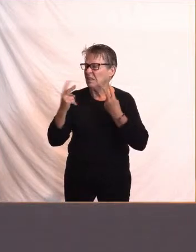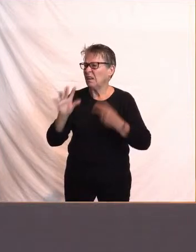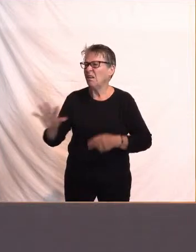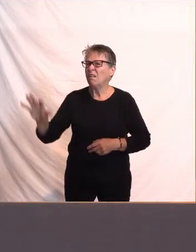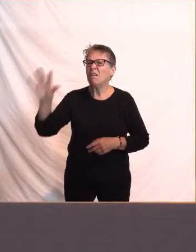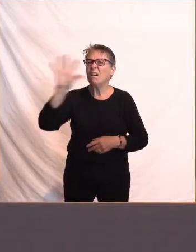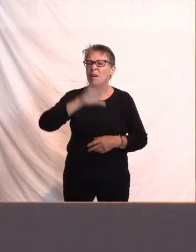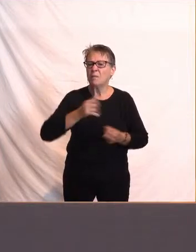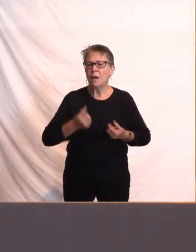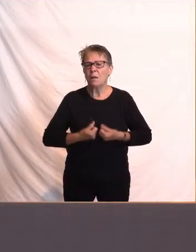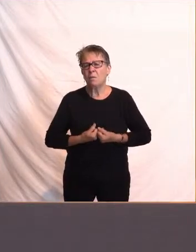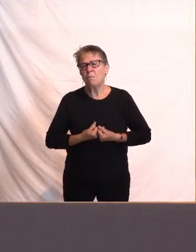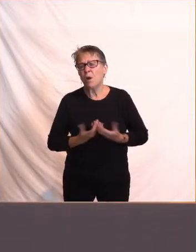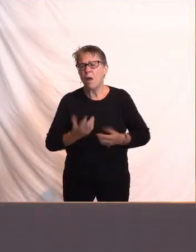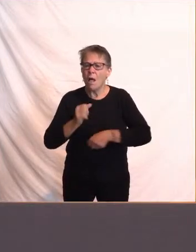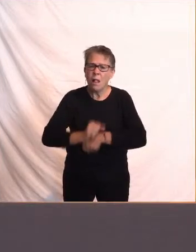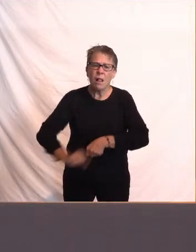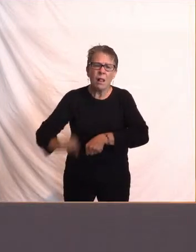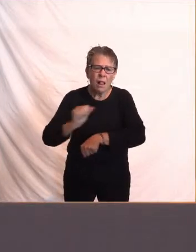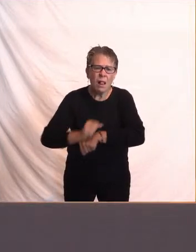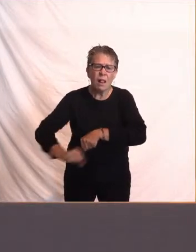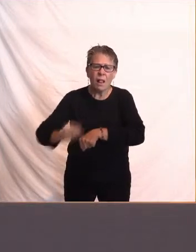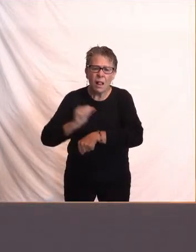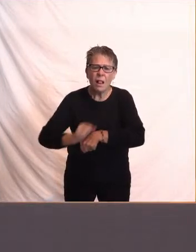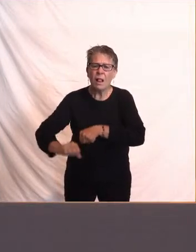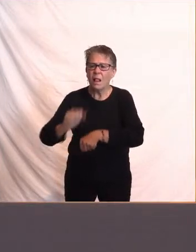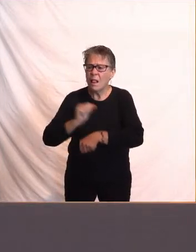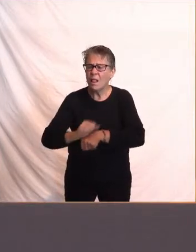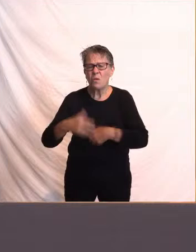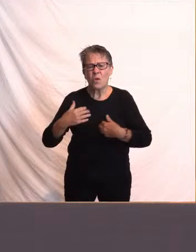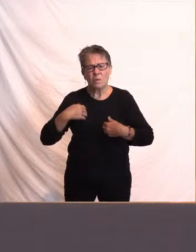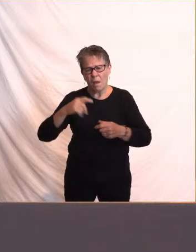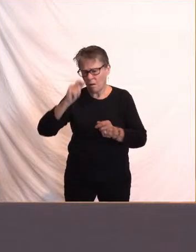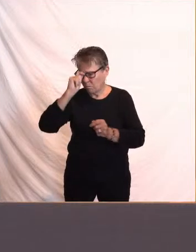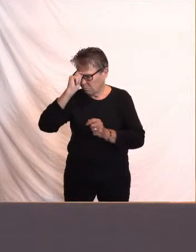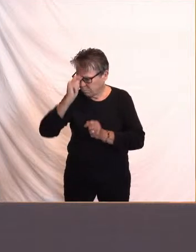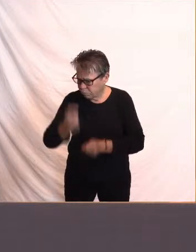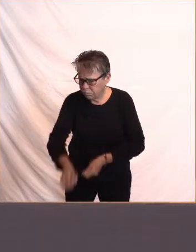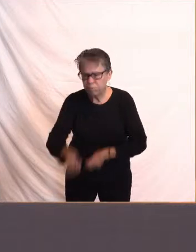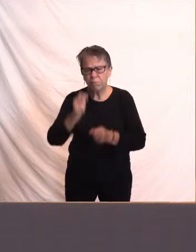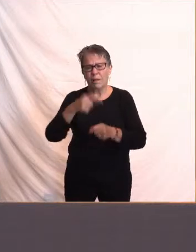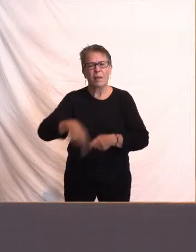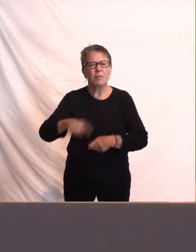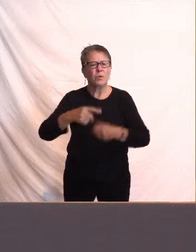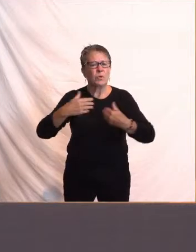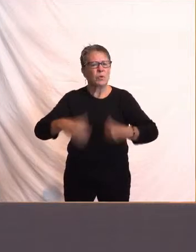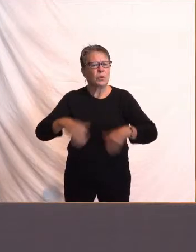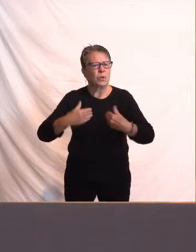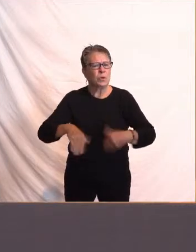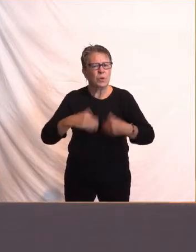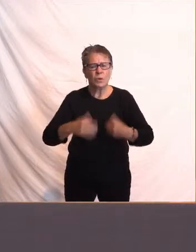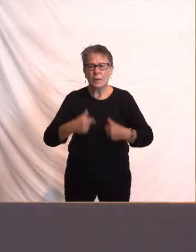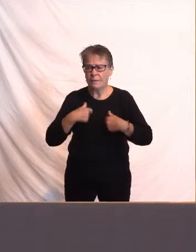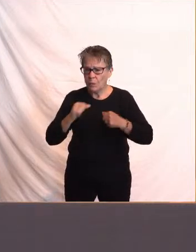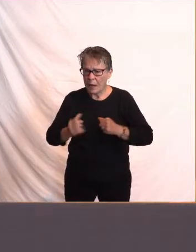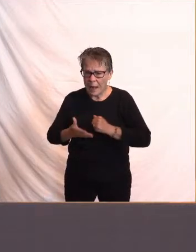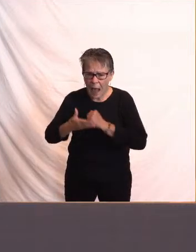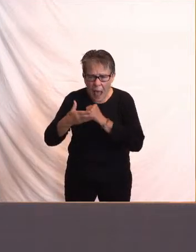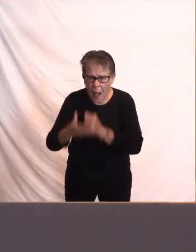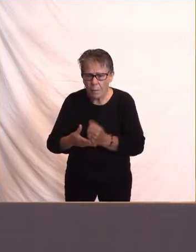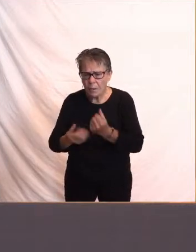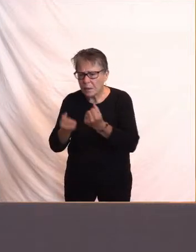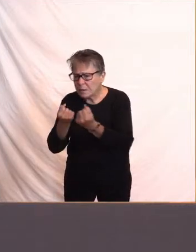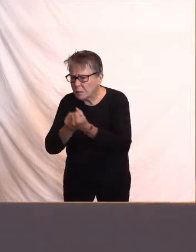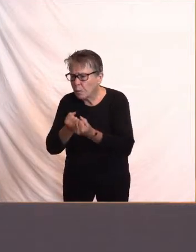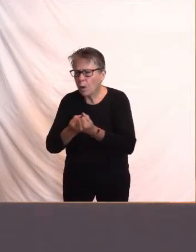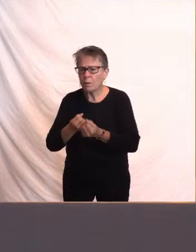and respect for these folks. And if we can continue to get resources to them, we will. We've done that. If we need to do more,